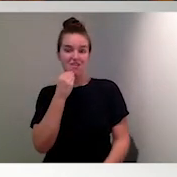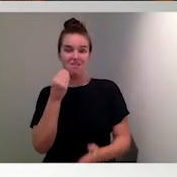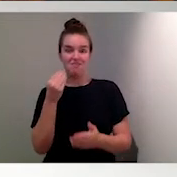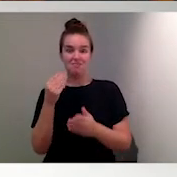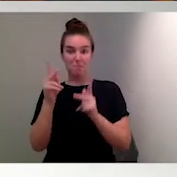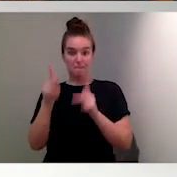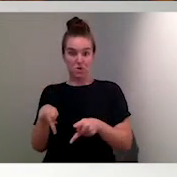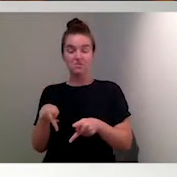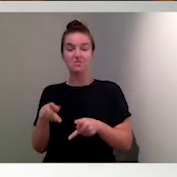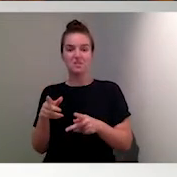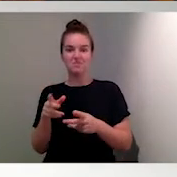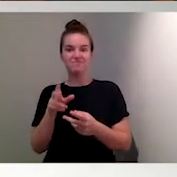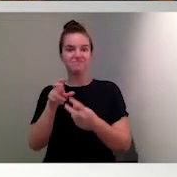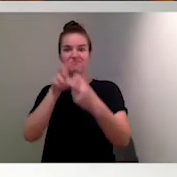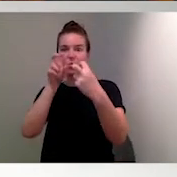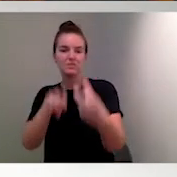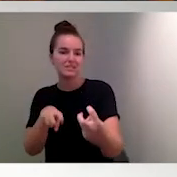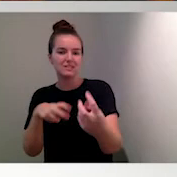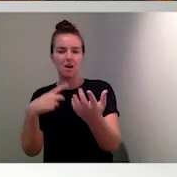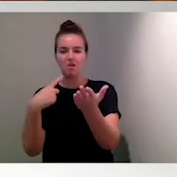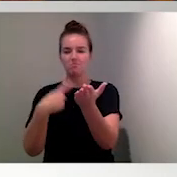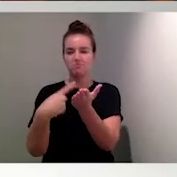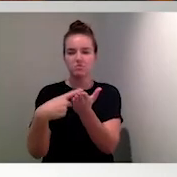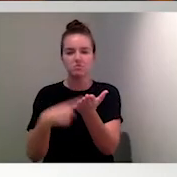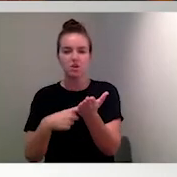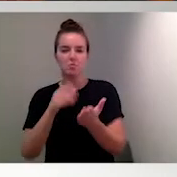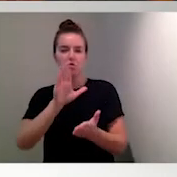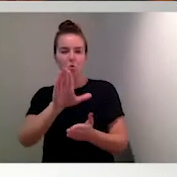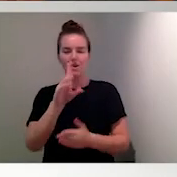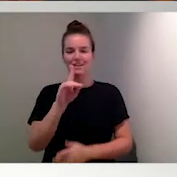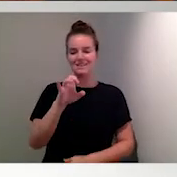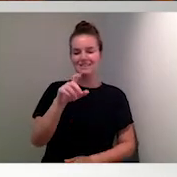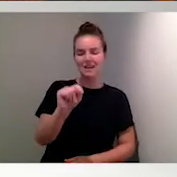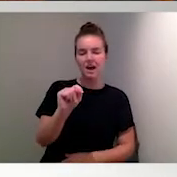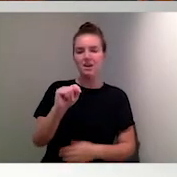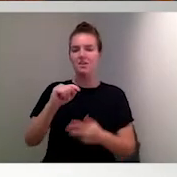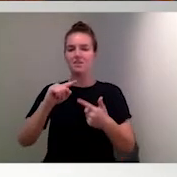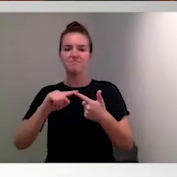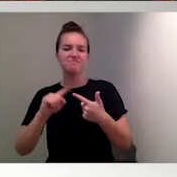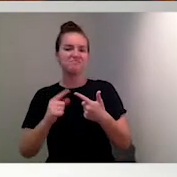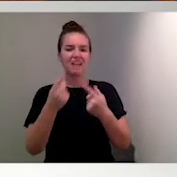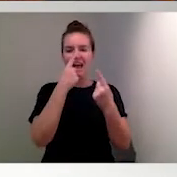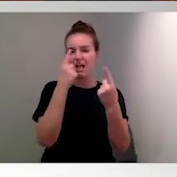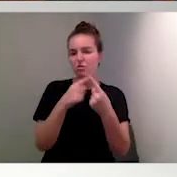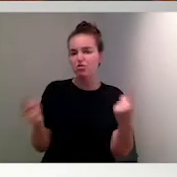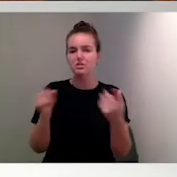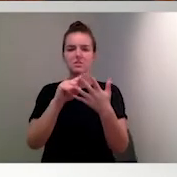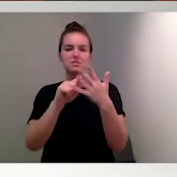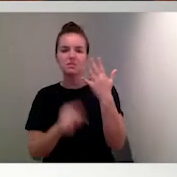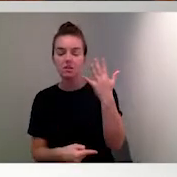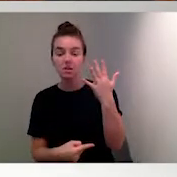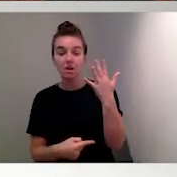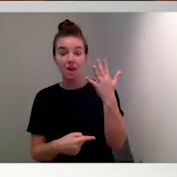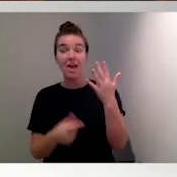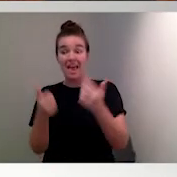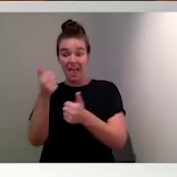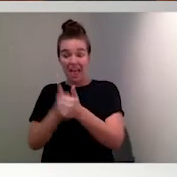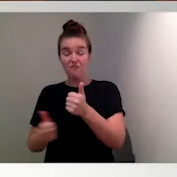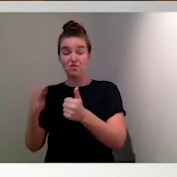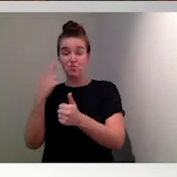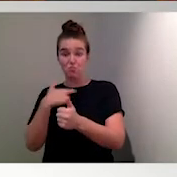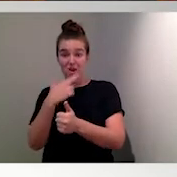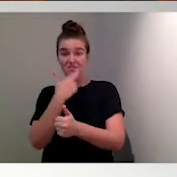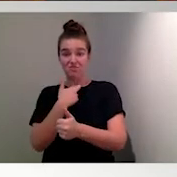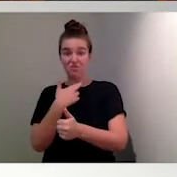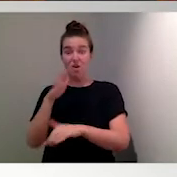dietary preferences, your allergies, and everything, and then they send that out to every restaurant on property so that they all